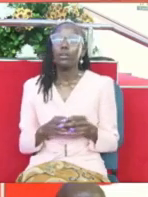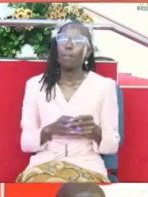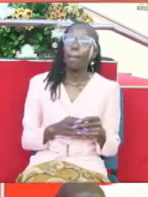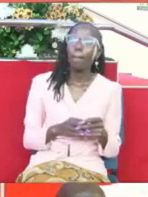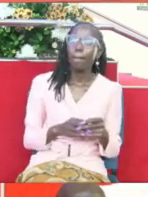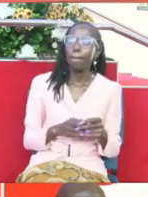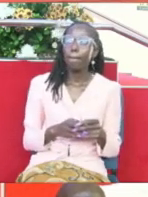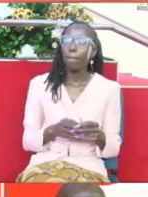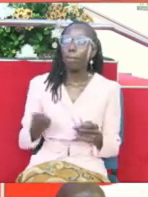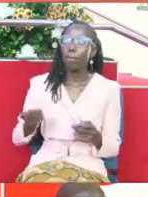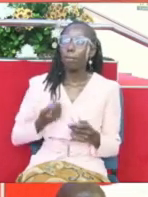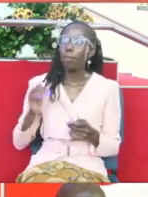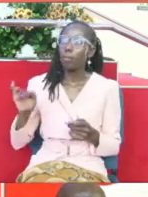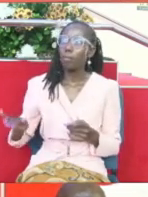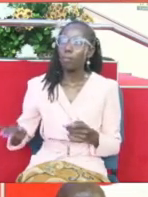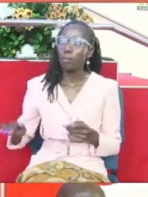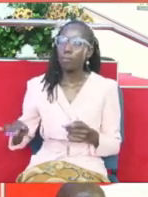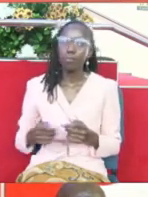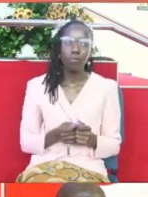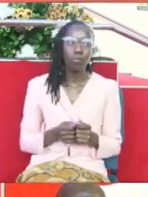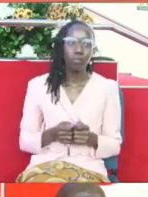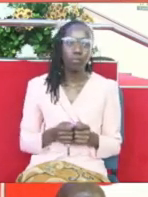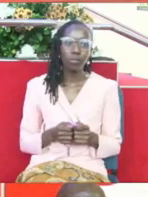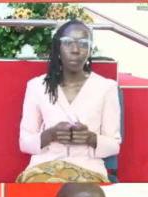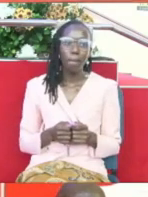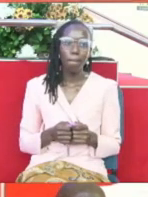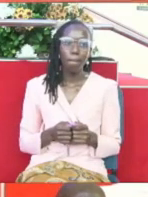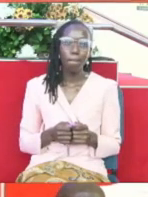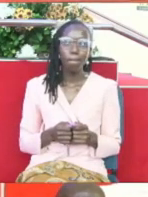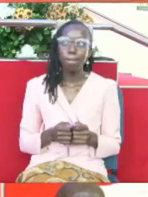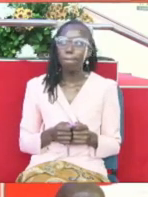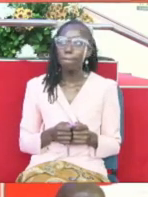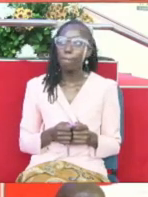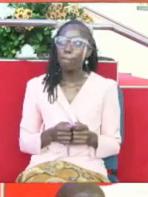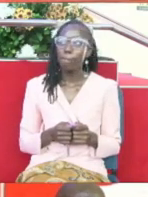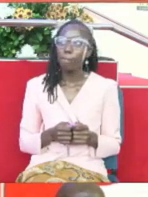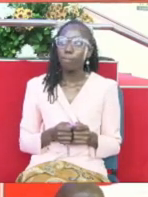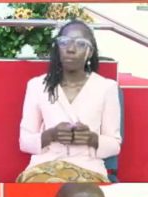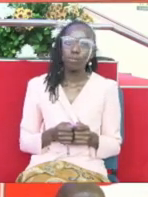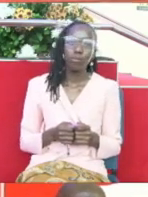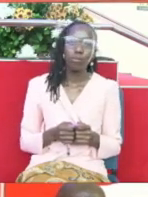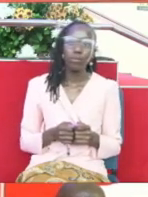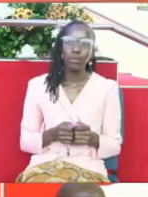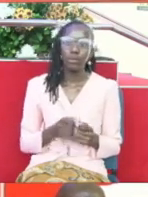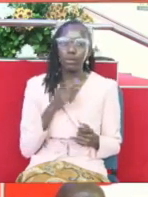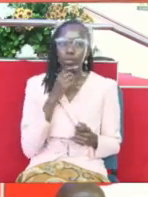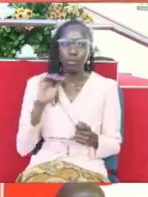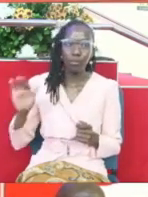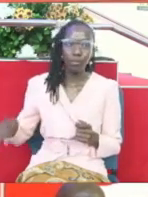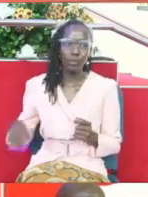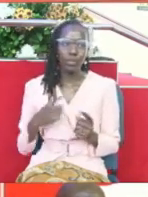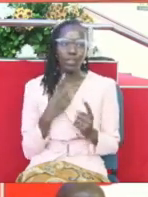wameshuka kwa mat, wamekutana tao akaingia mat. And then kijana anasema unajua nakupenda. And the girl goes